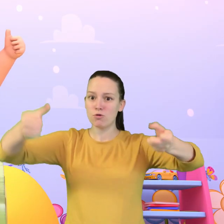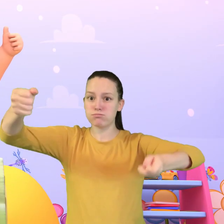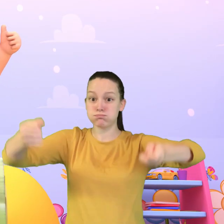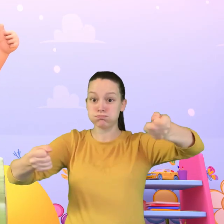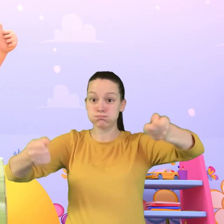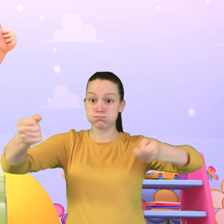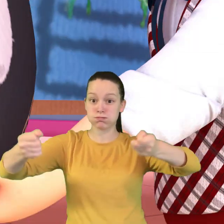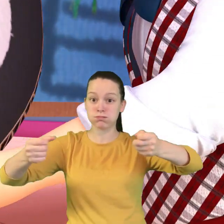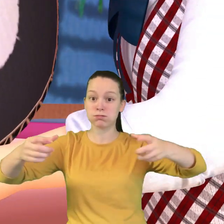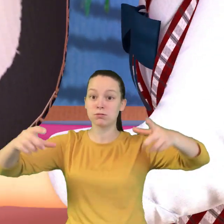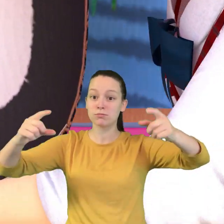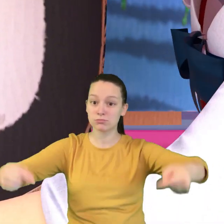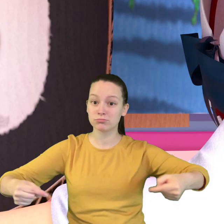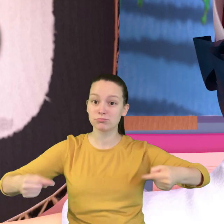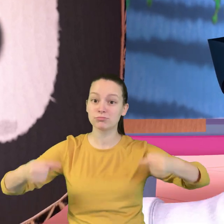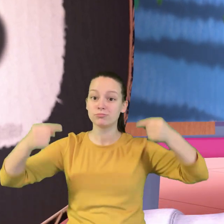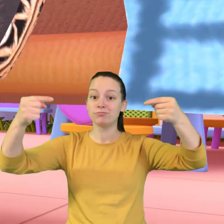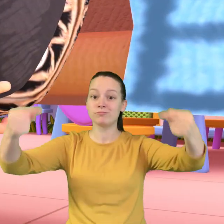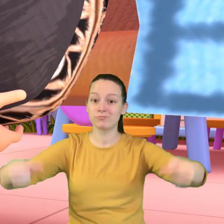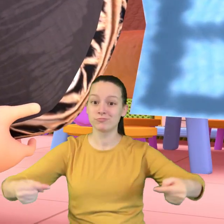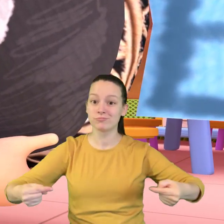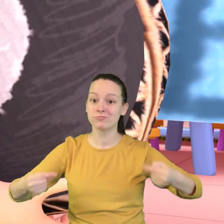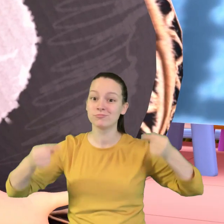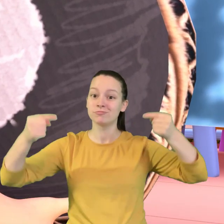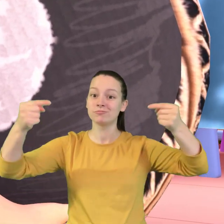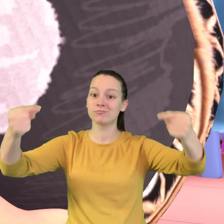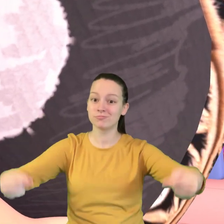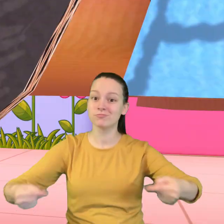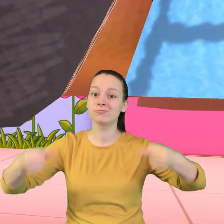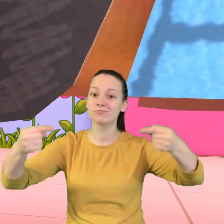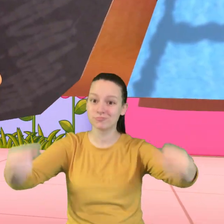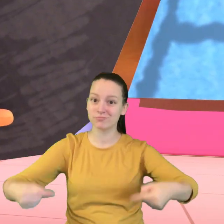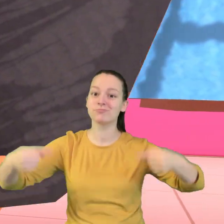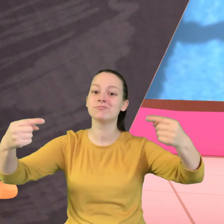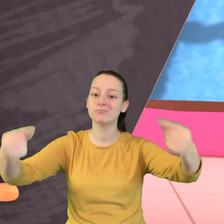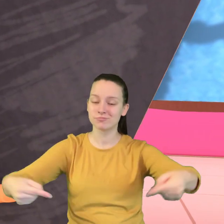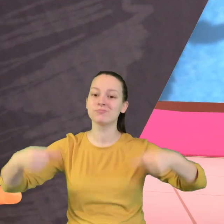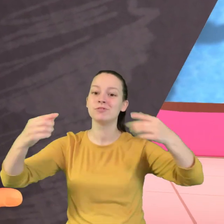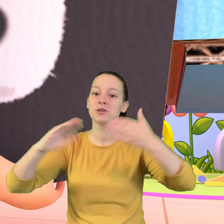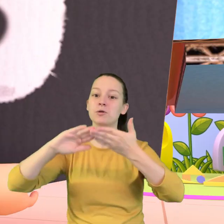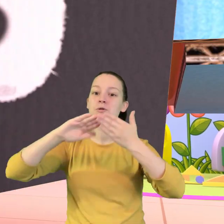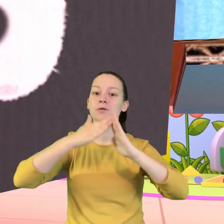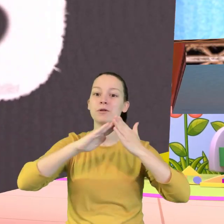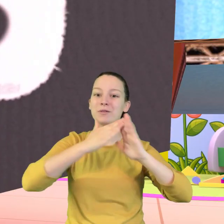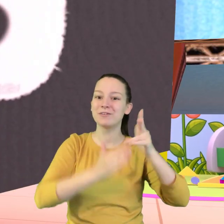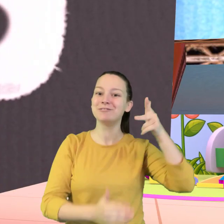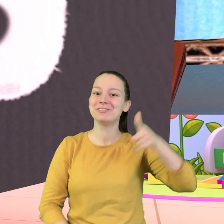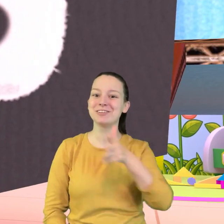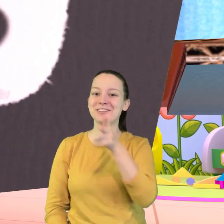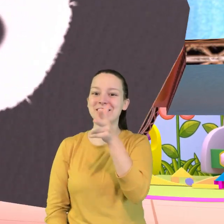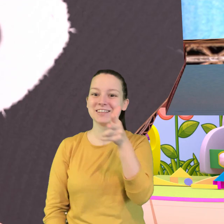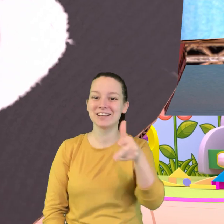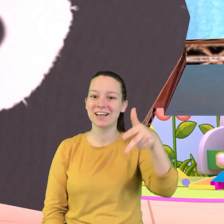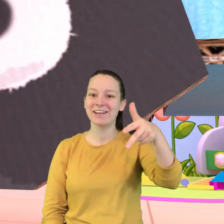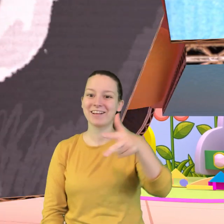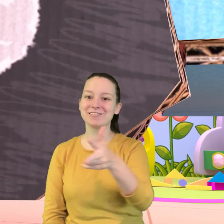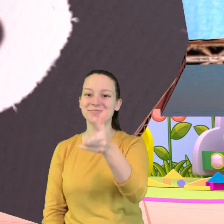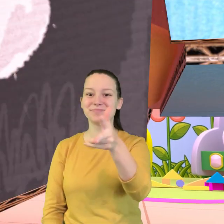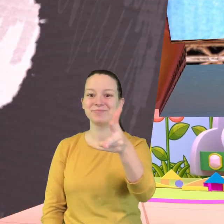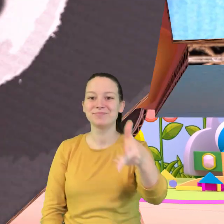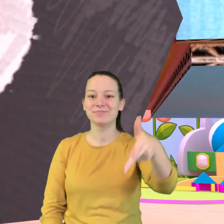and round the wheels on the bus go round and round all